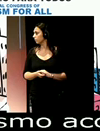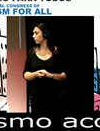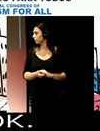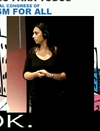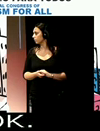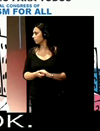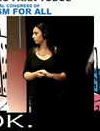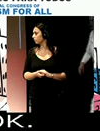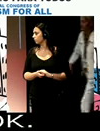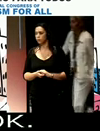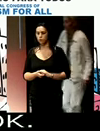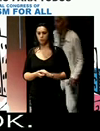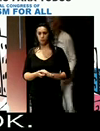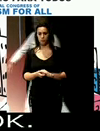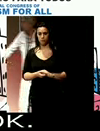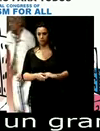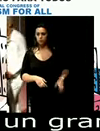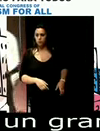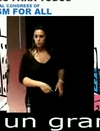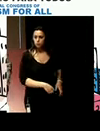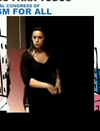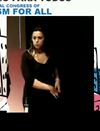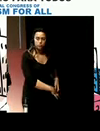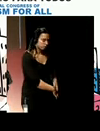En esta ciudad que se parece mucho.